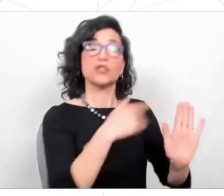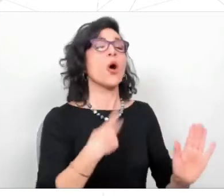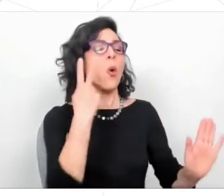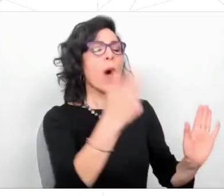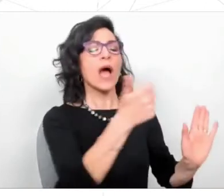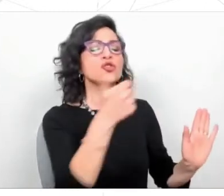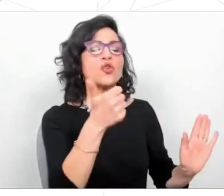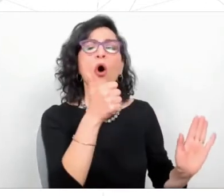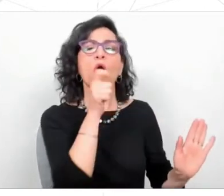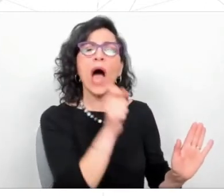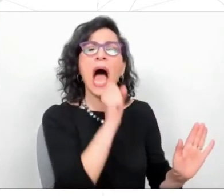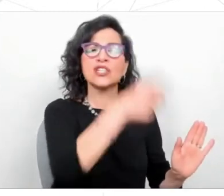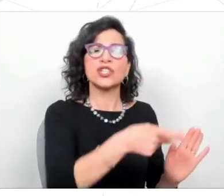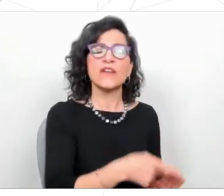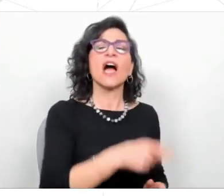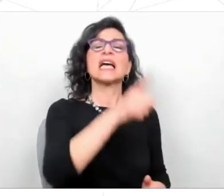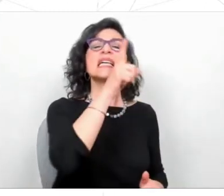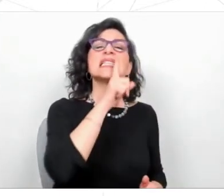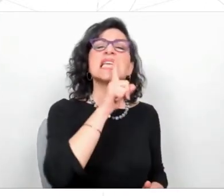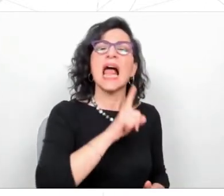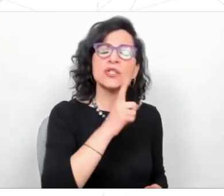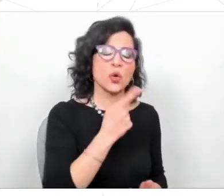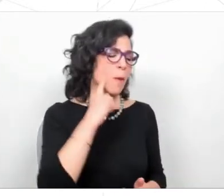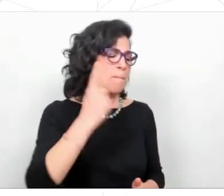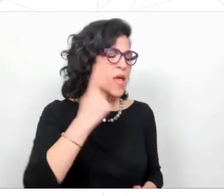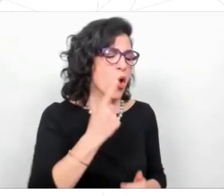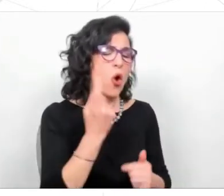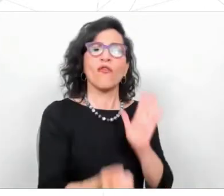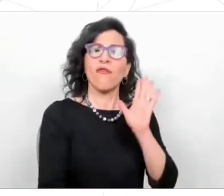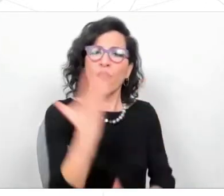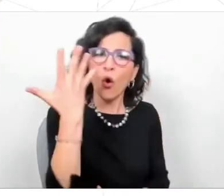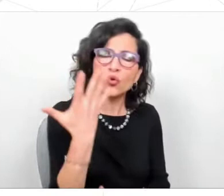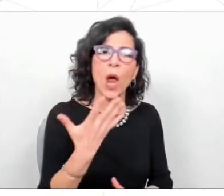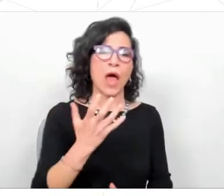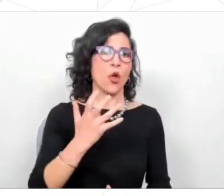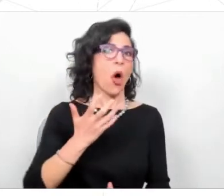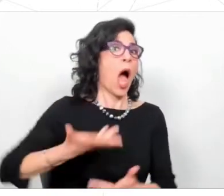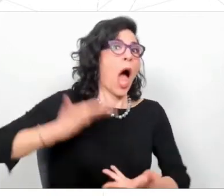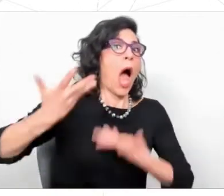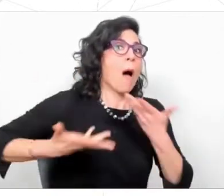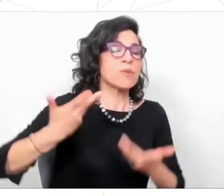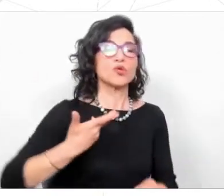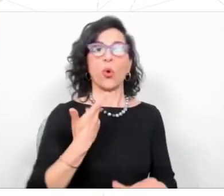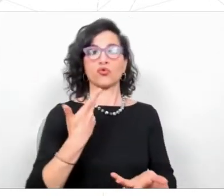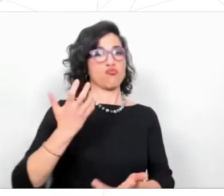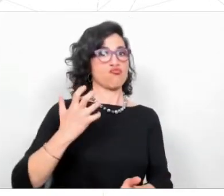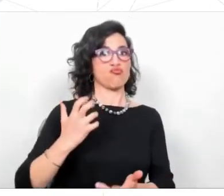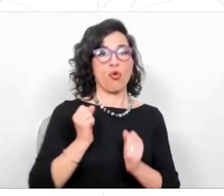look at the adjectives. Silent, better, judge, fortunate, ambitious,